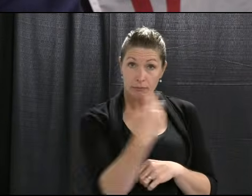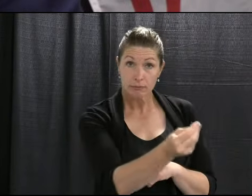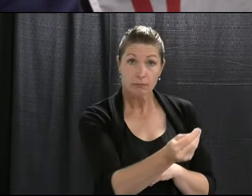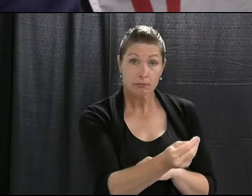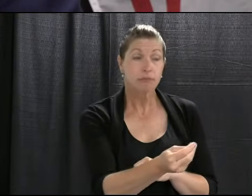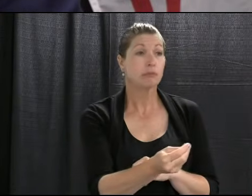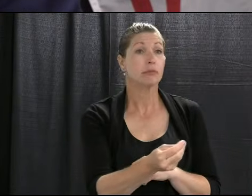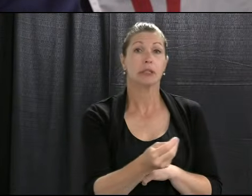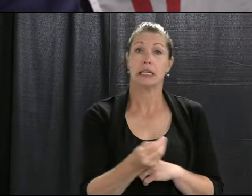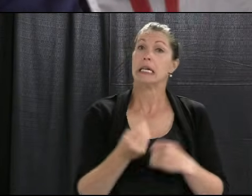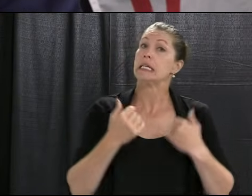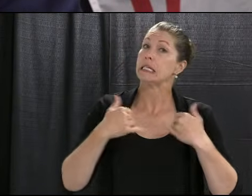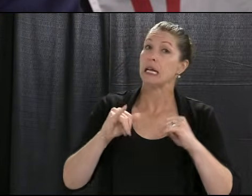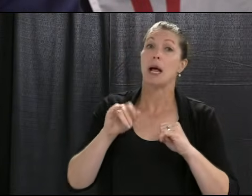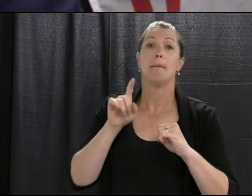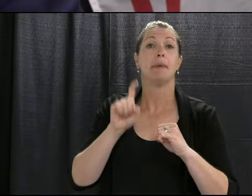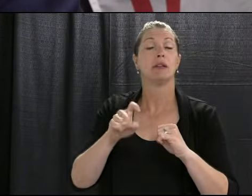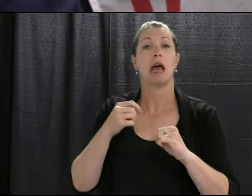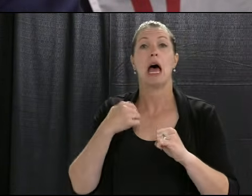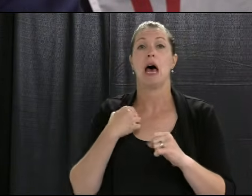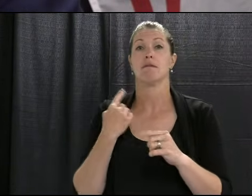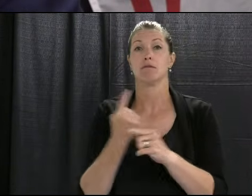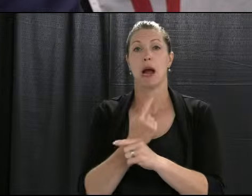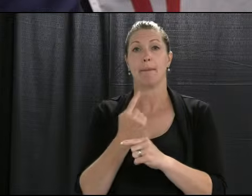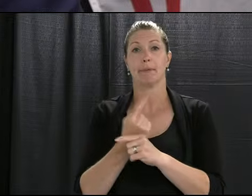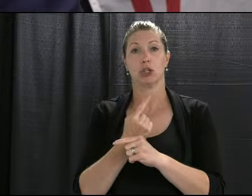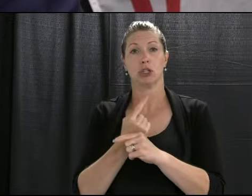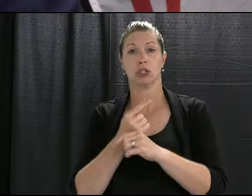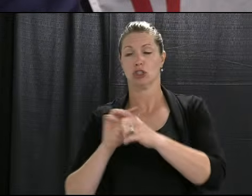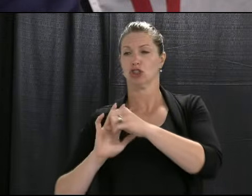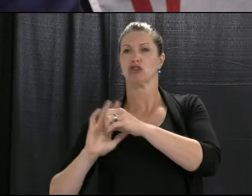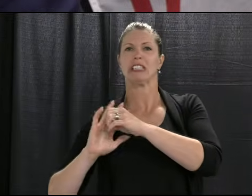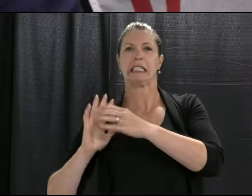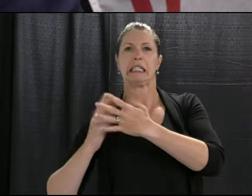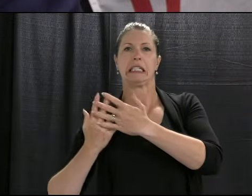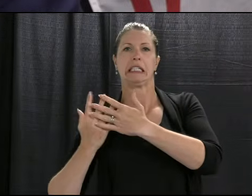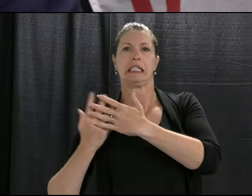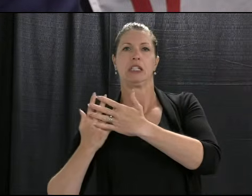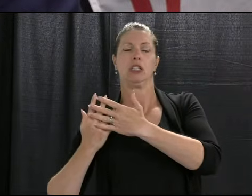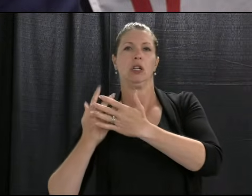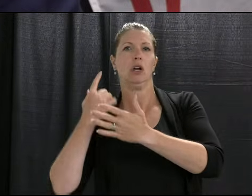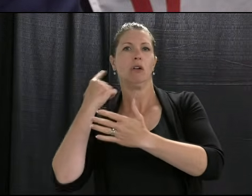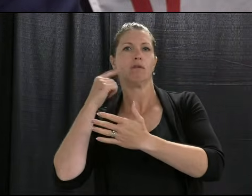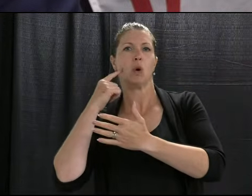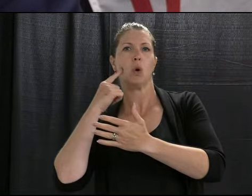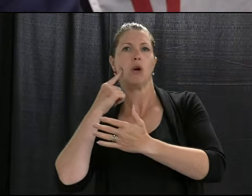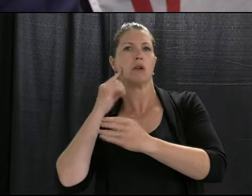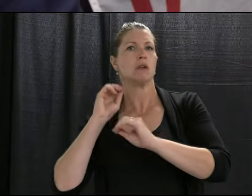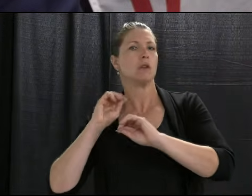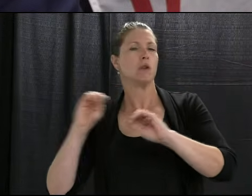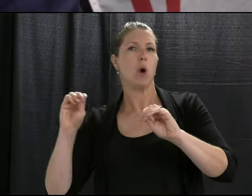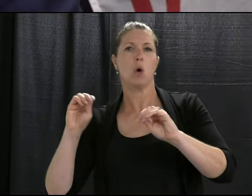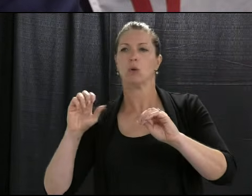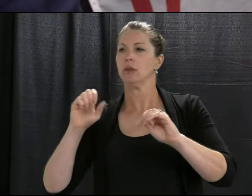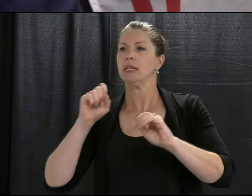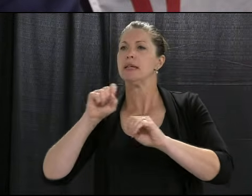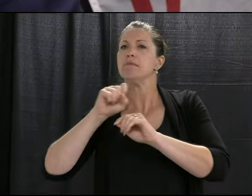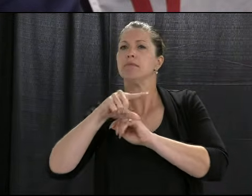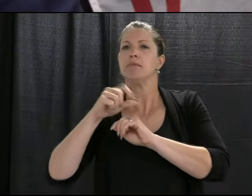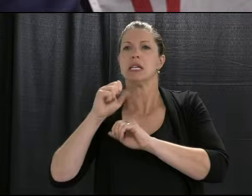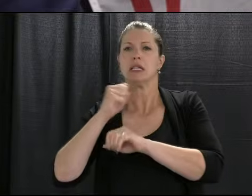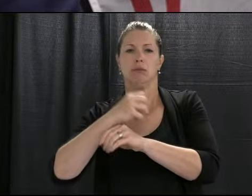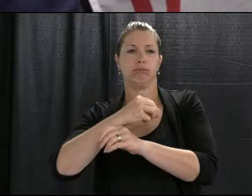off-road vehicles must be equipped with a proper screening or baffling device to prevent sparks from escaping.